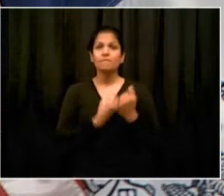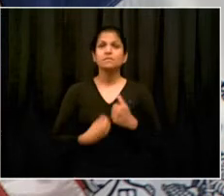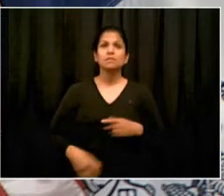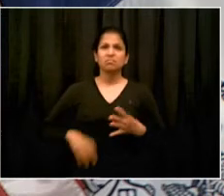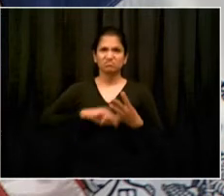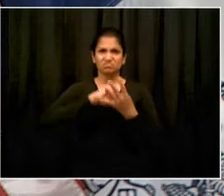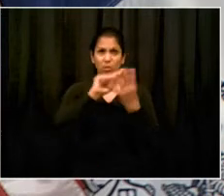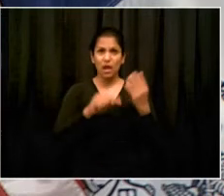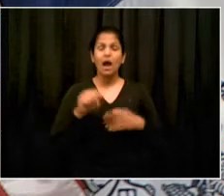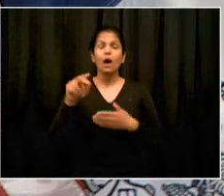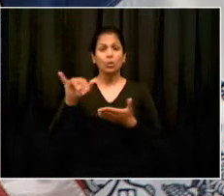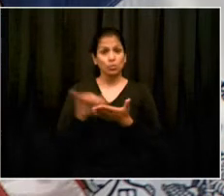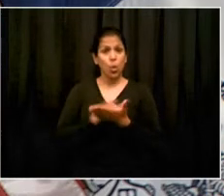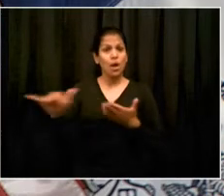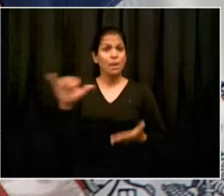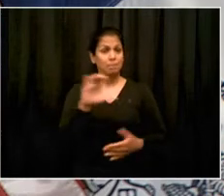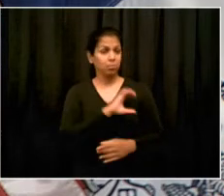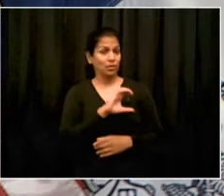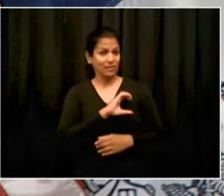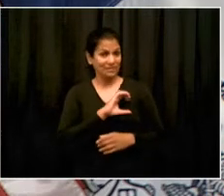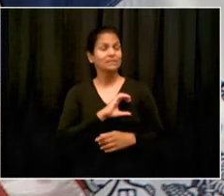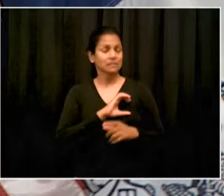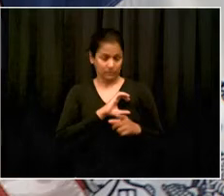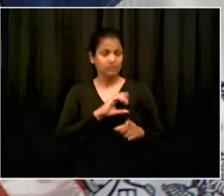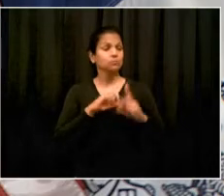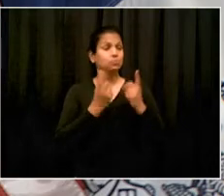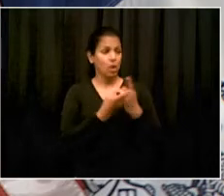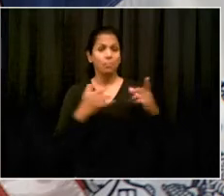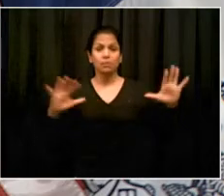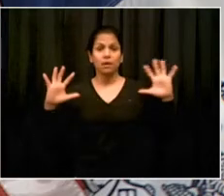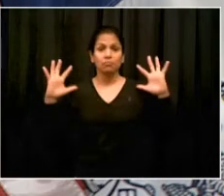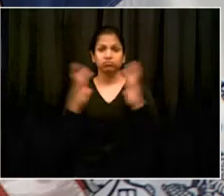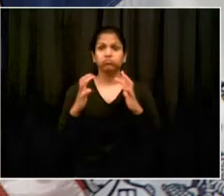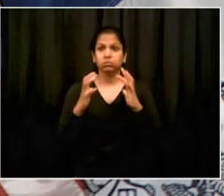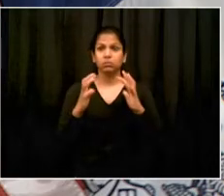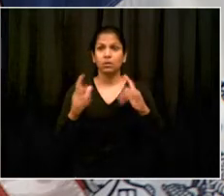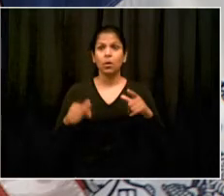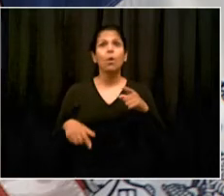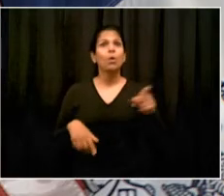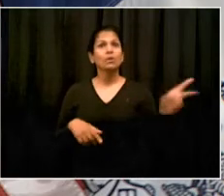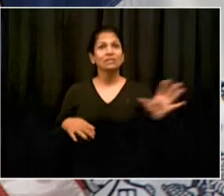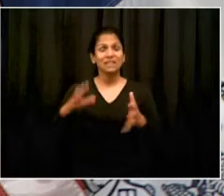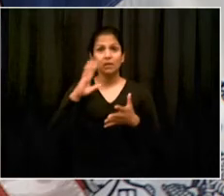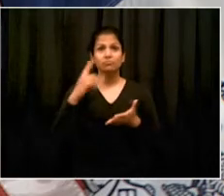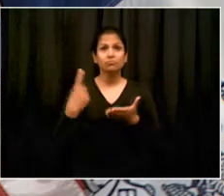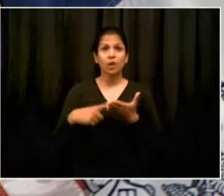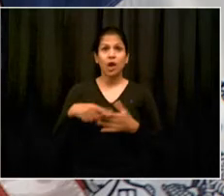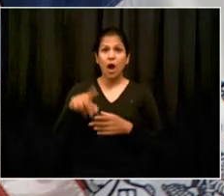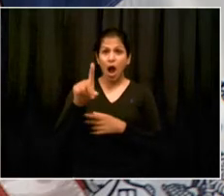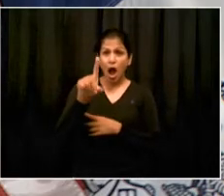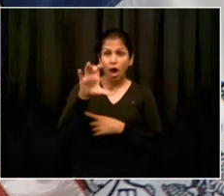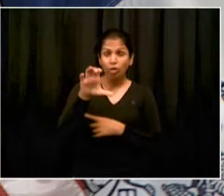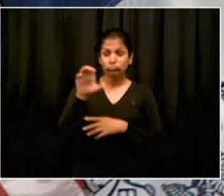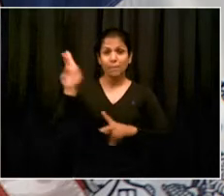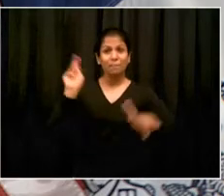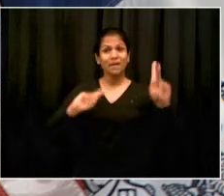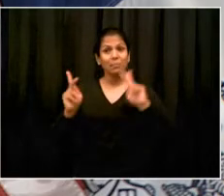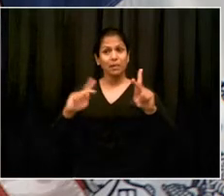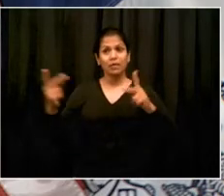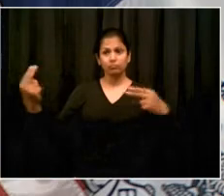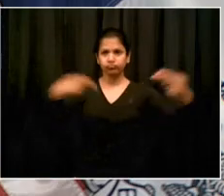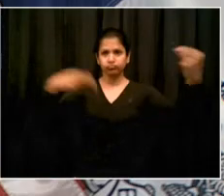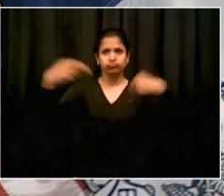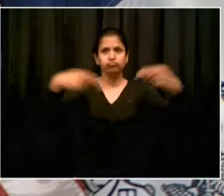being asked to send them in as well. Hundreds and hundreds of people, hundreds of Test and Trace, and then hundreds more from other city agencies as